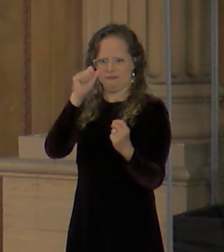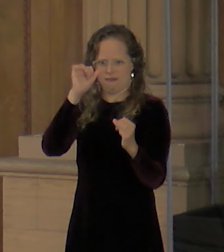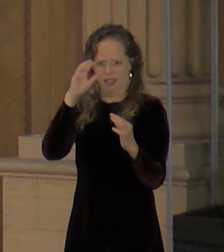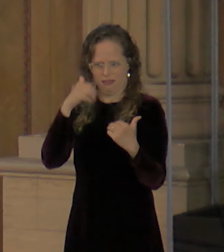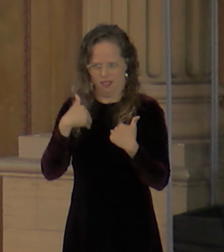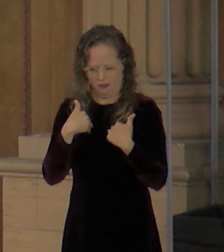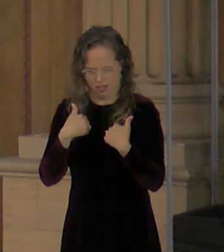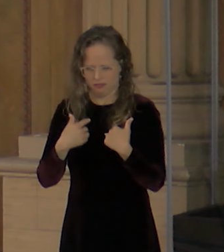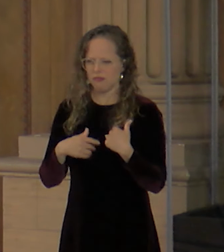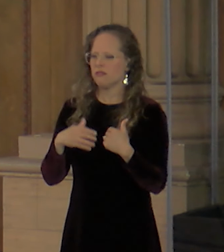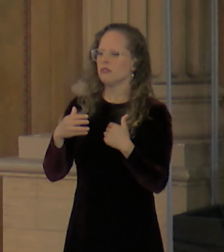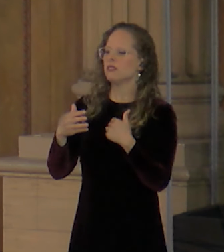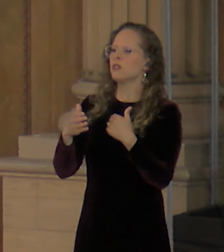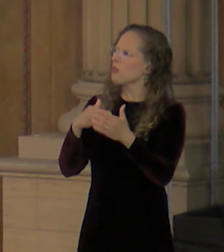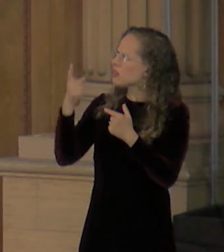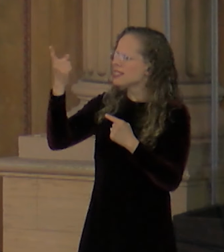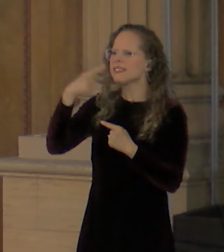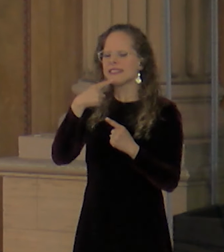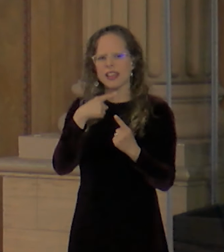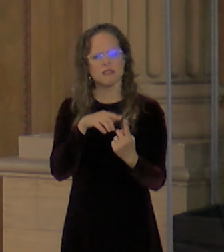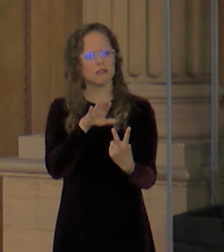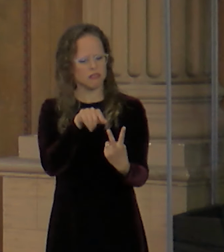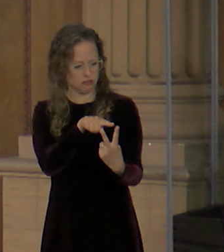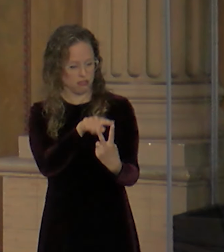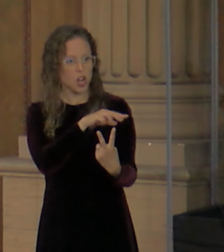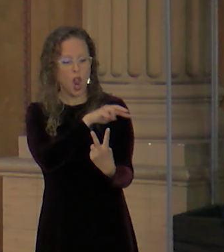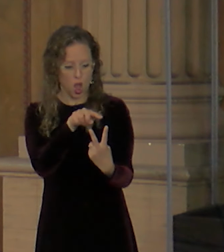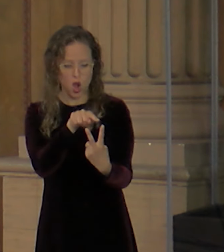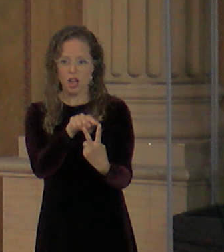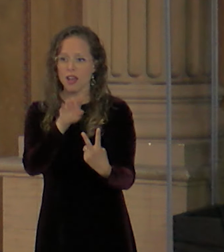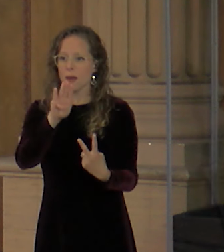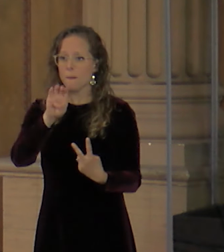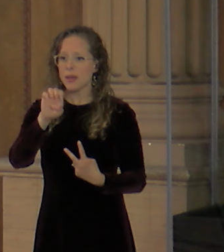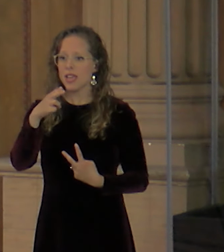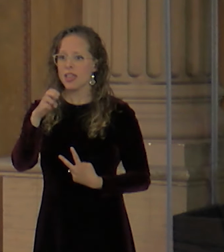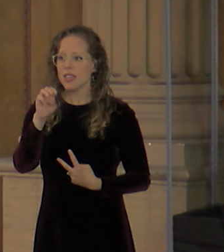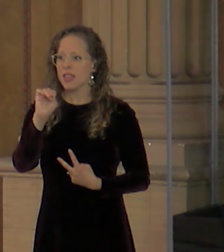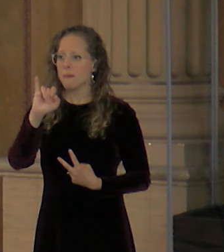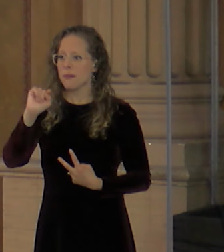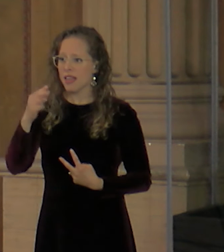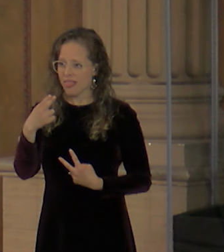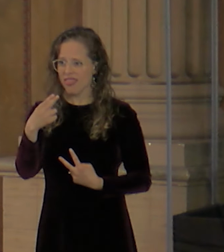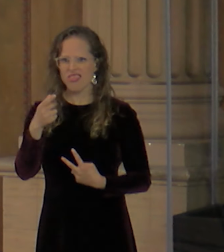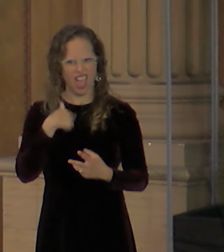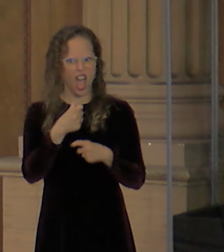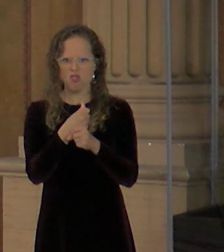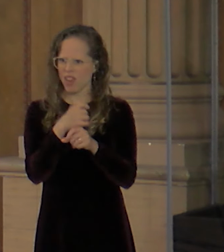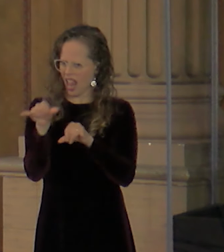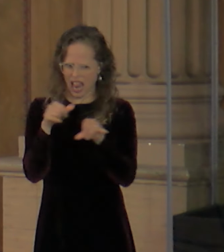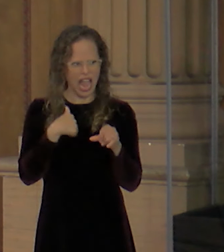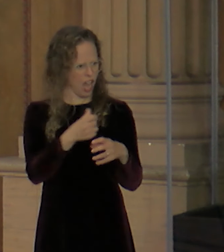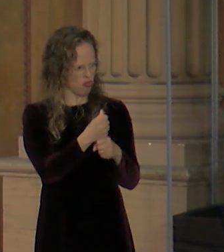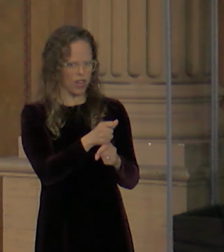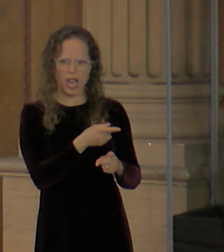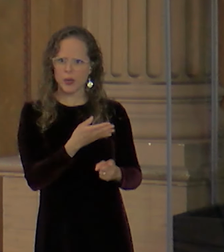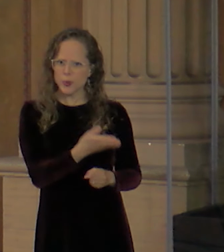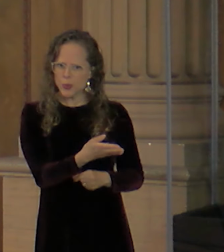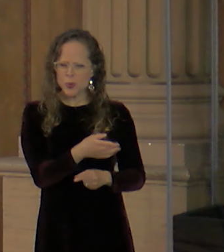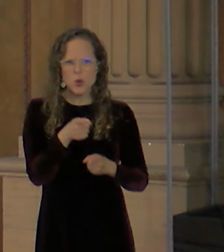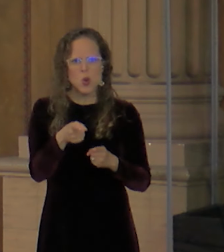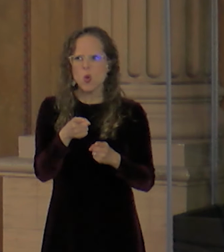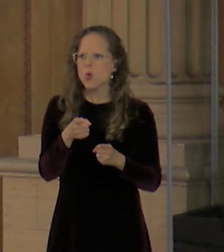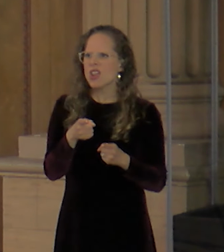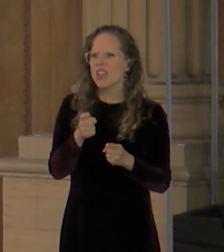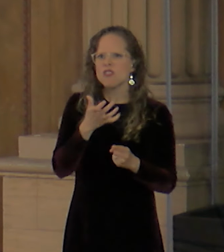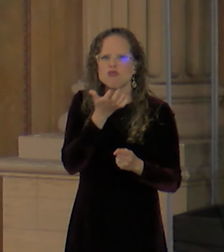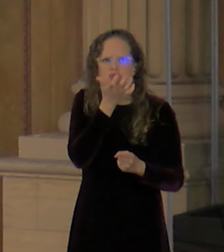says, "Behold Behemoth, which I made as I made you. He eats grass like an ox. Behold, his strength is in